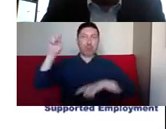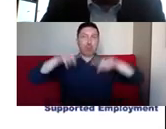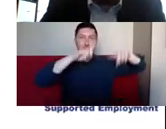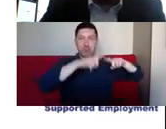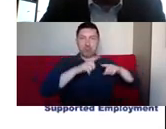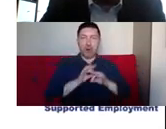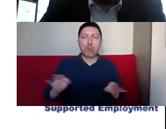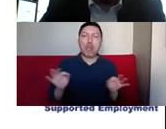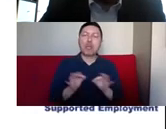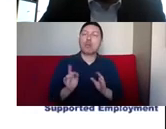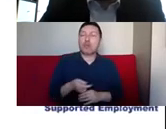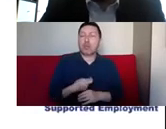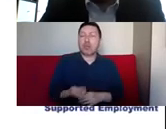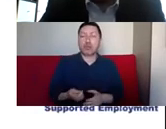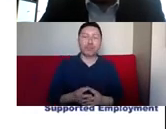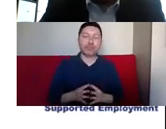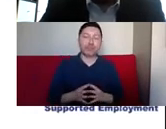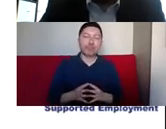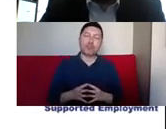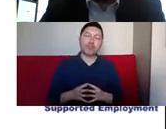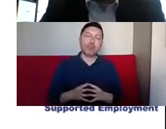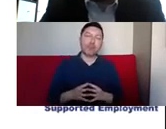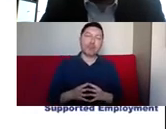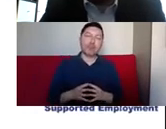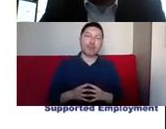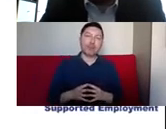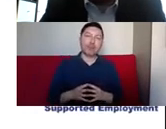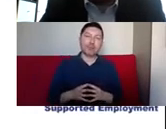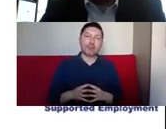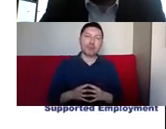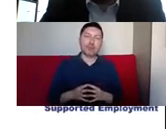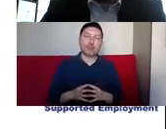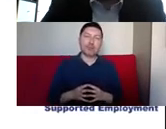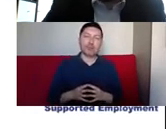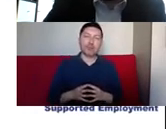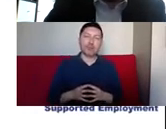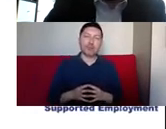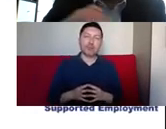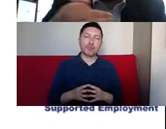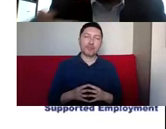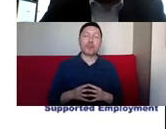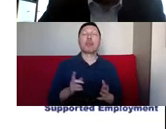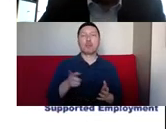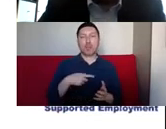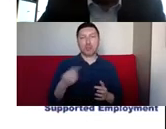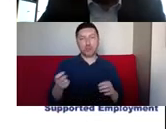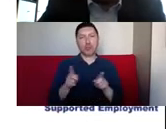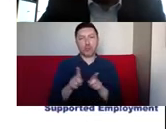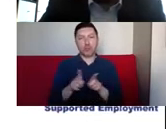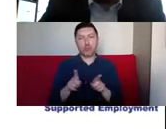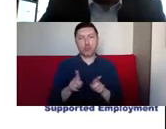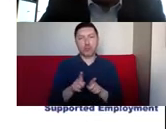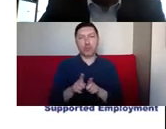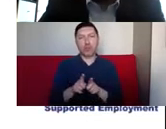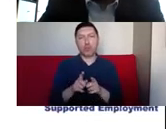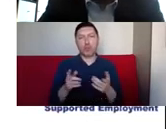countries. And of course, then the macroeconomic situation and the general unemployment rate plays